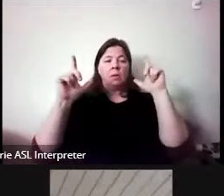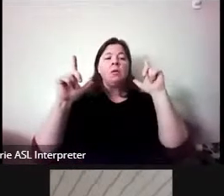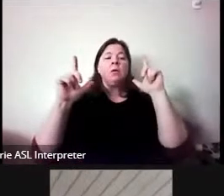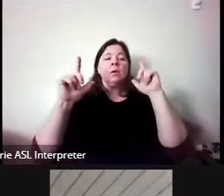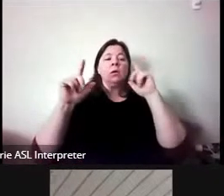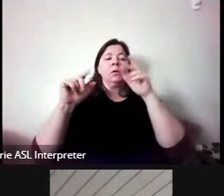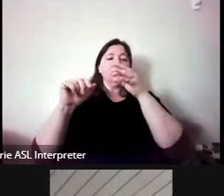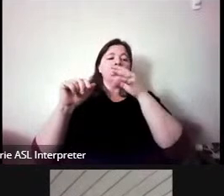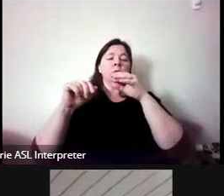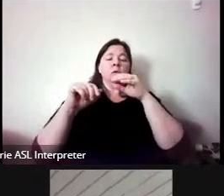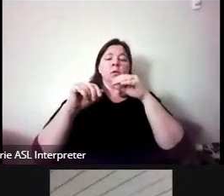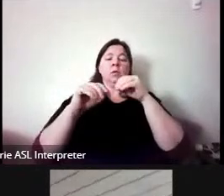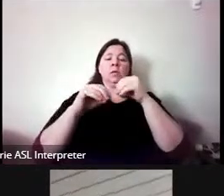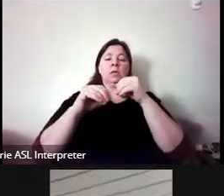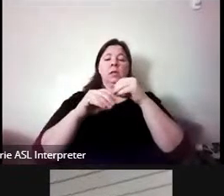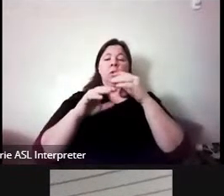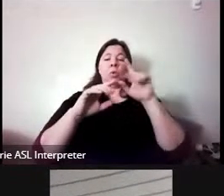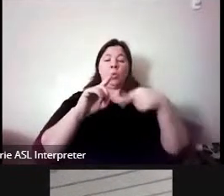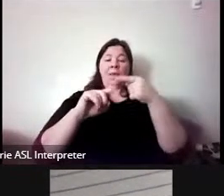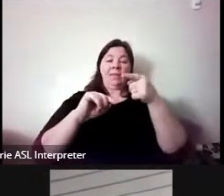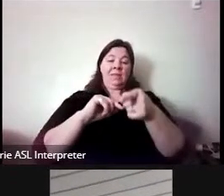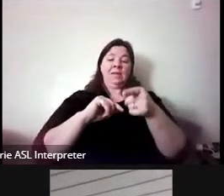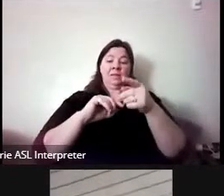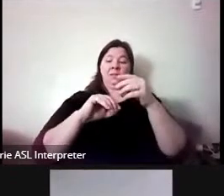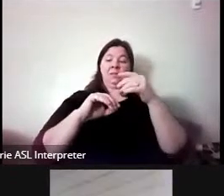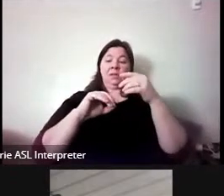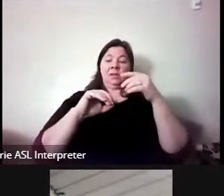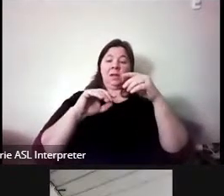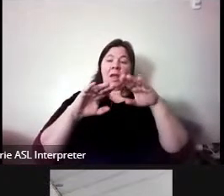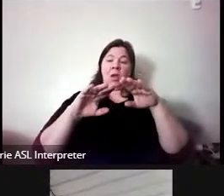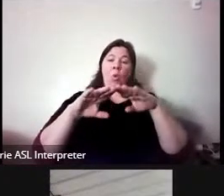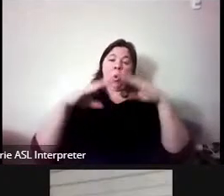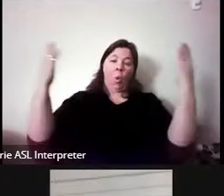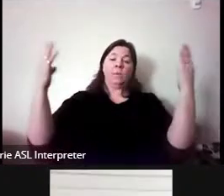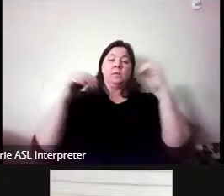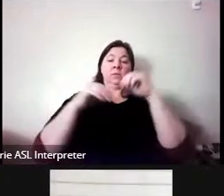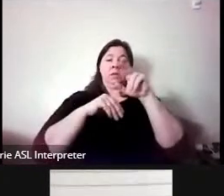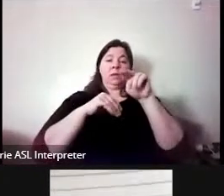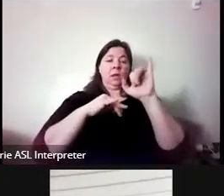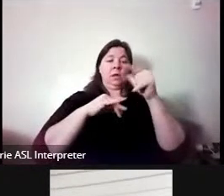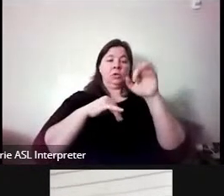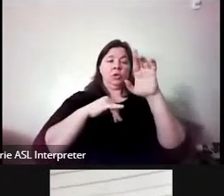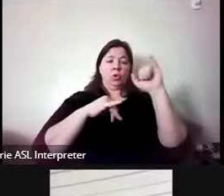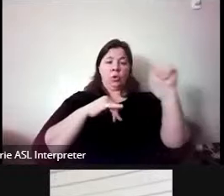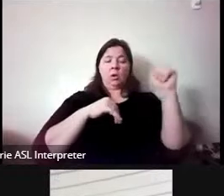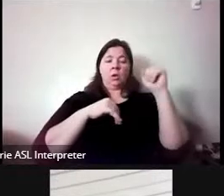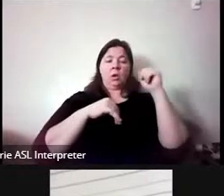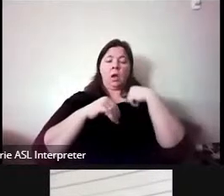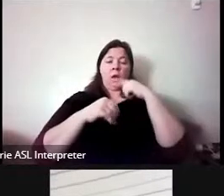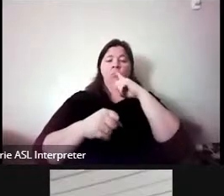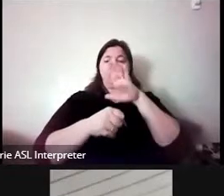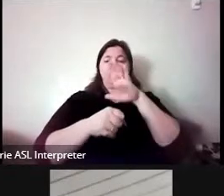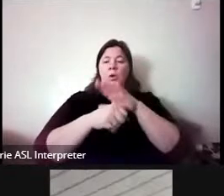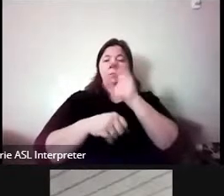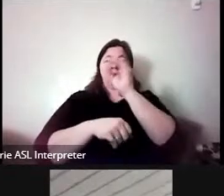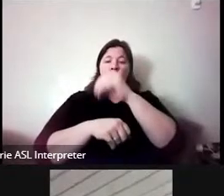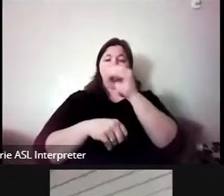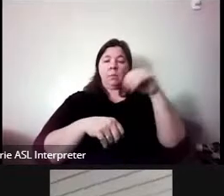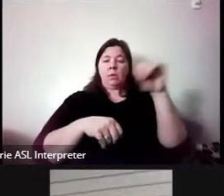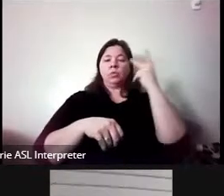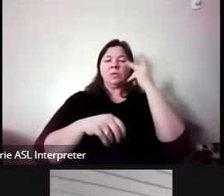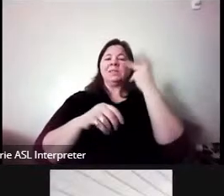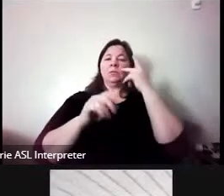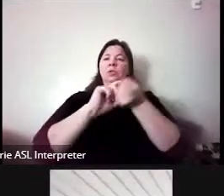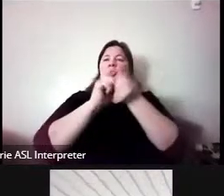be something else. When they mention India, the next country will be Nigeria. That is what I promise Onpassive, that is what we are going to